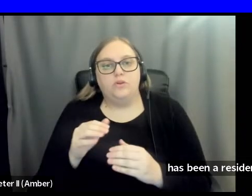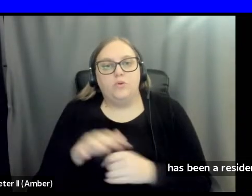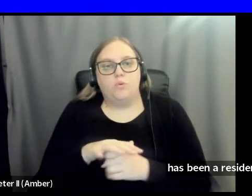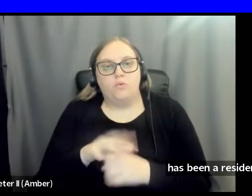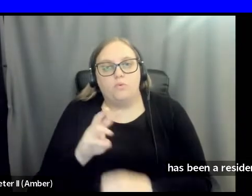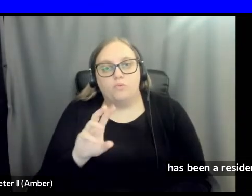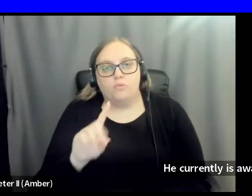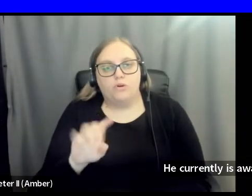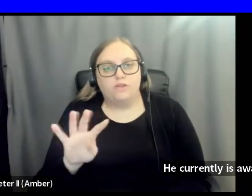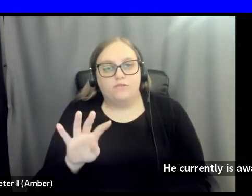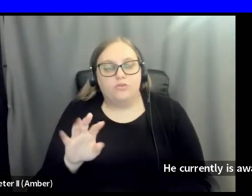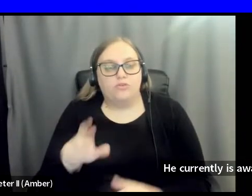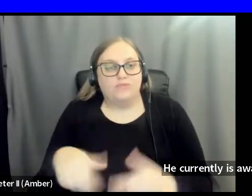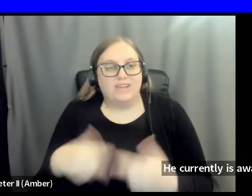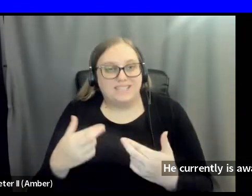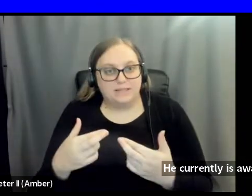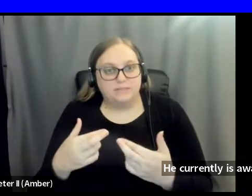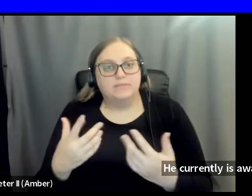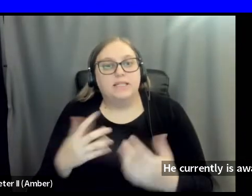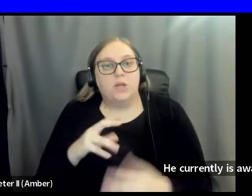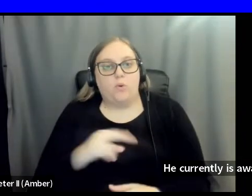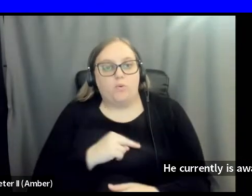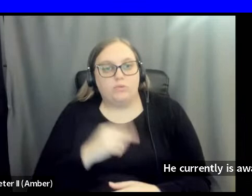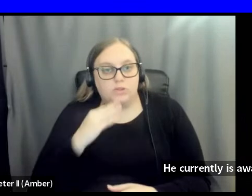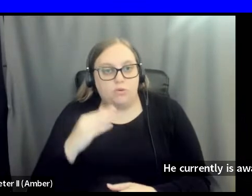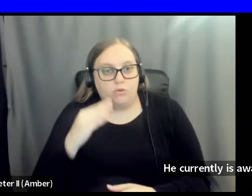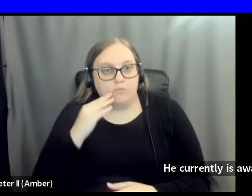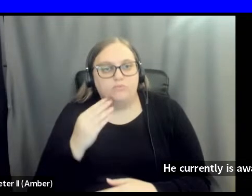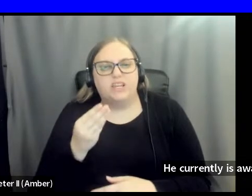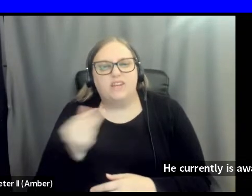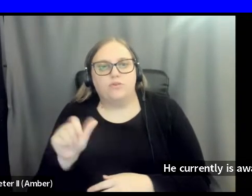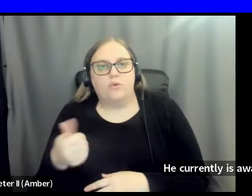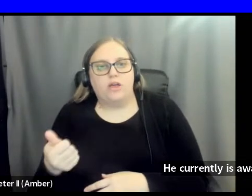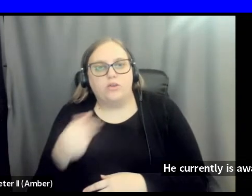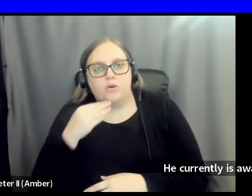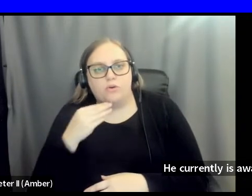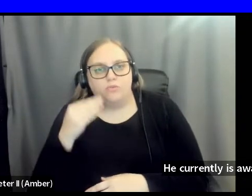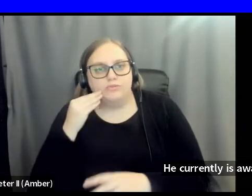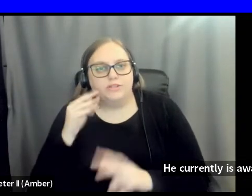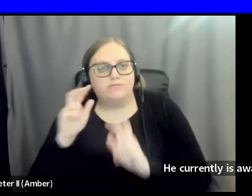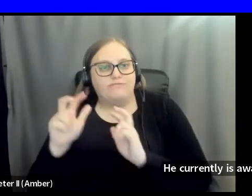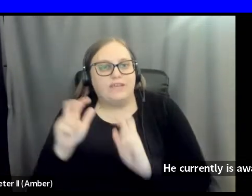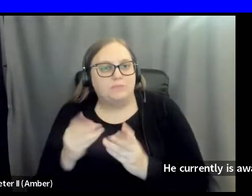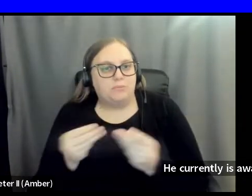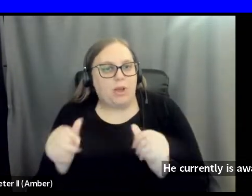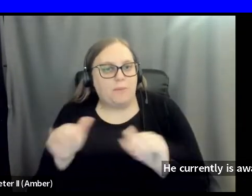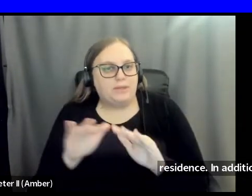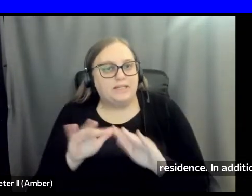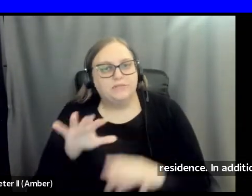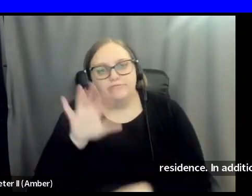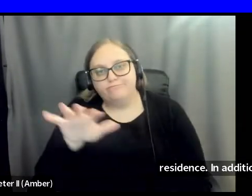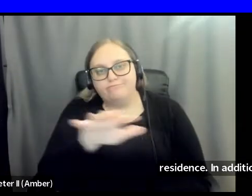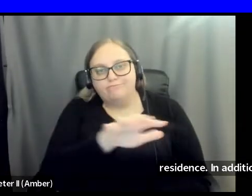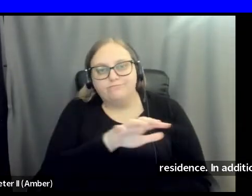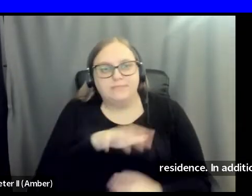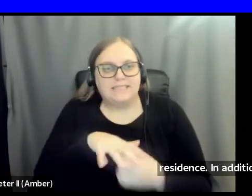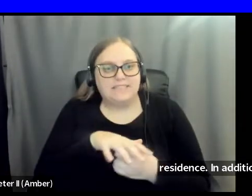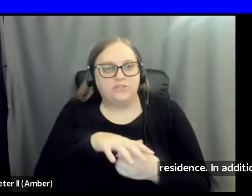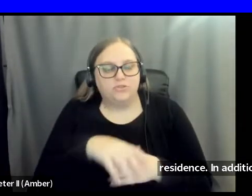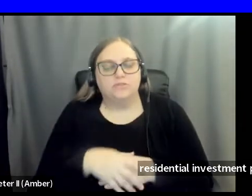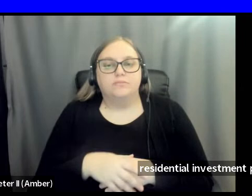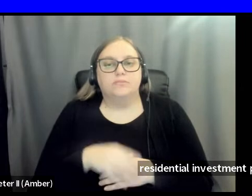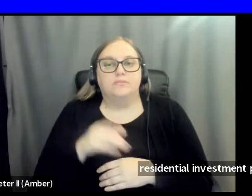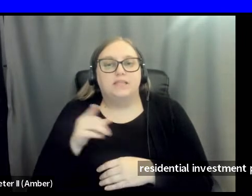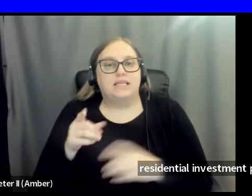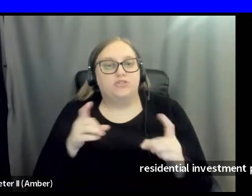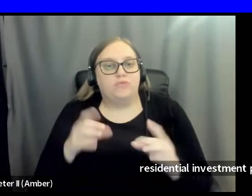his residence. In addition, he owns a number of other residential investment properties throughout the district. He is